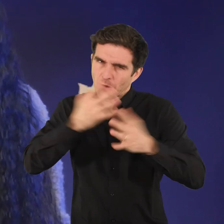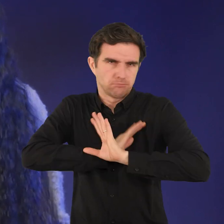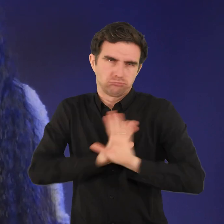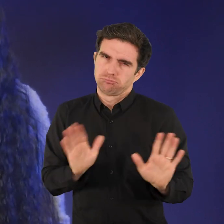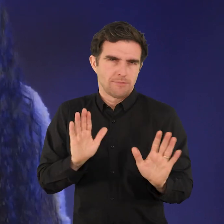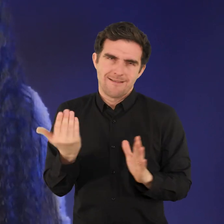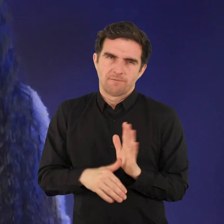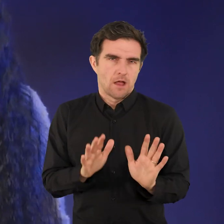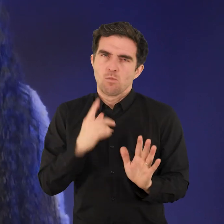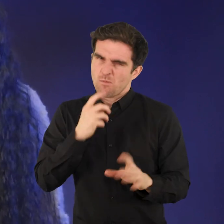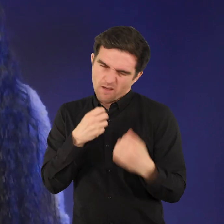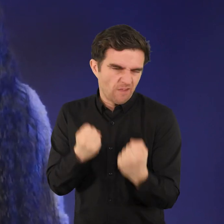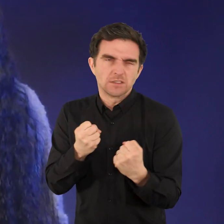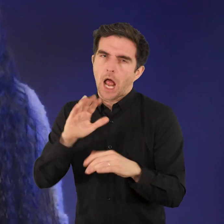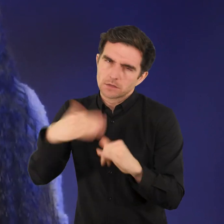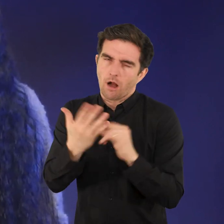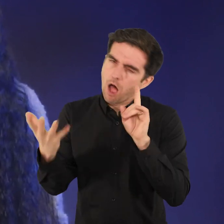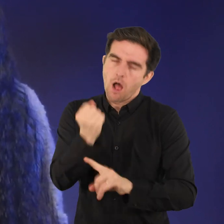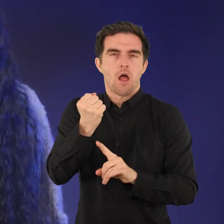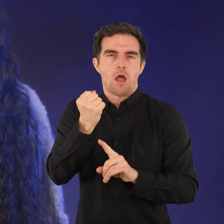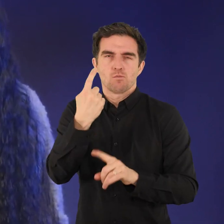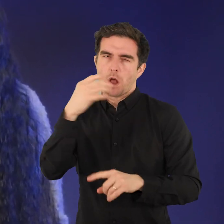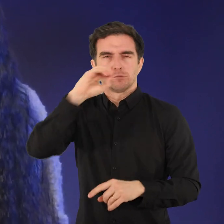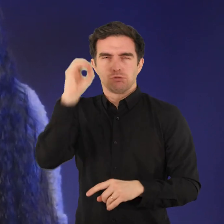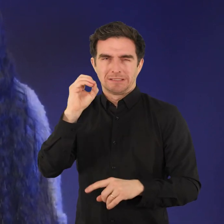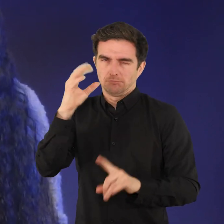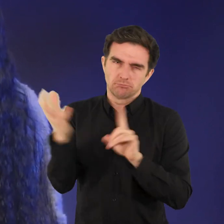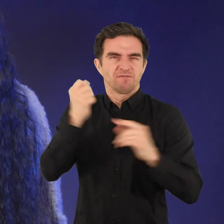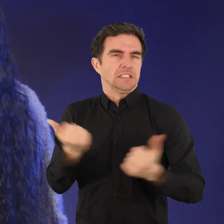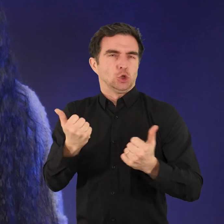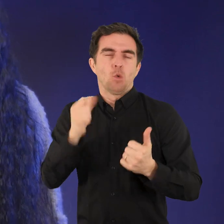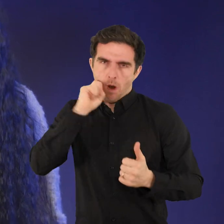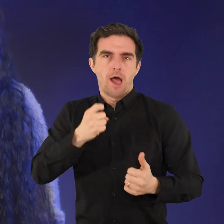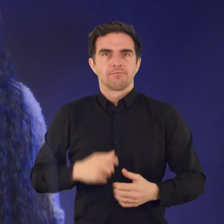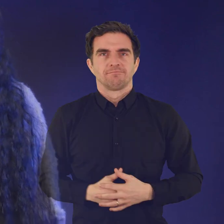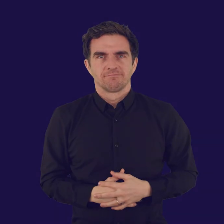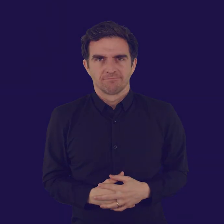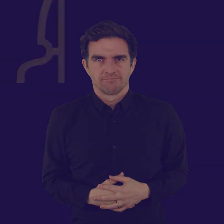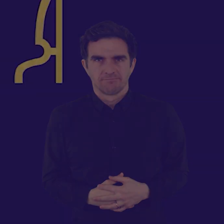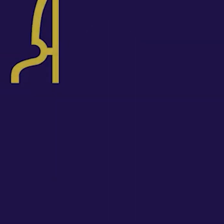ever. We will fight until we're gonna get victory, 100%.